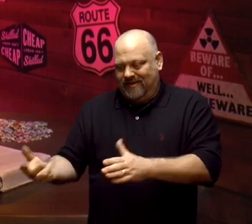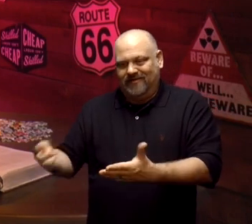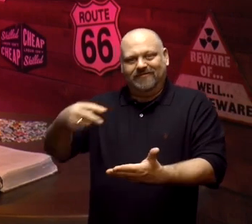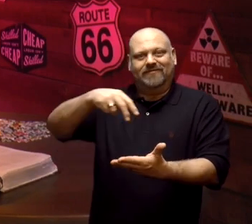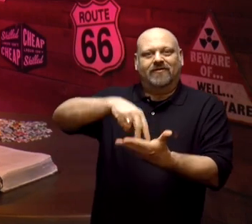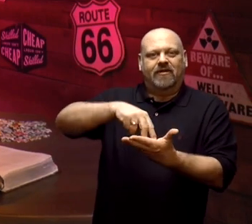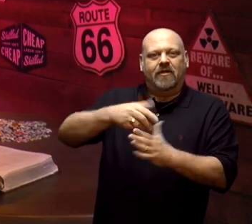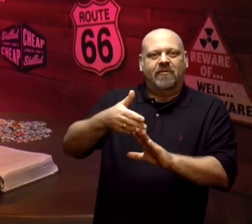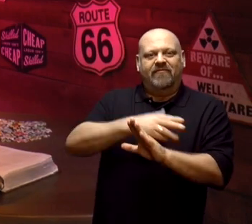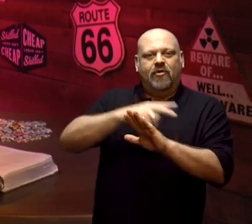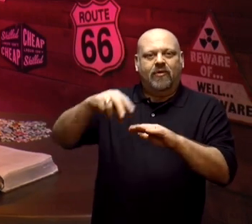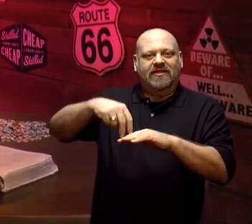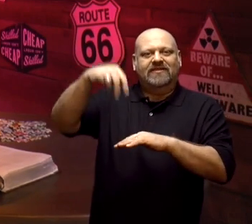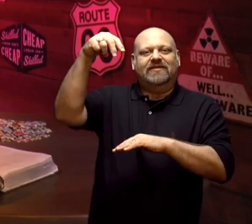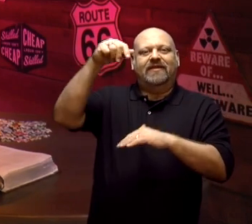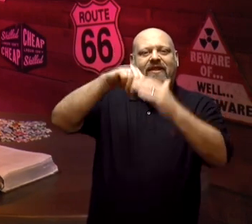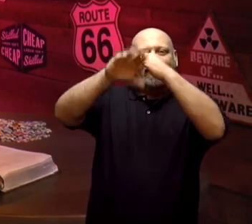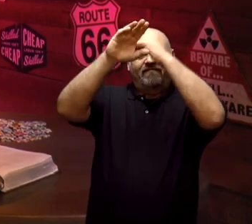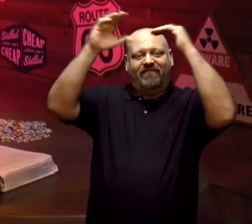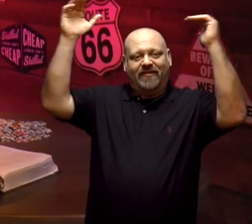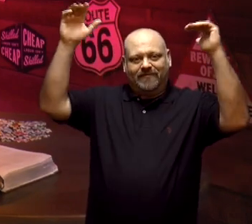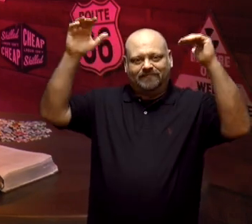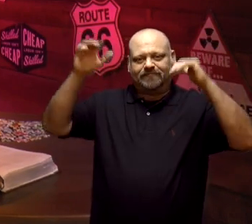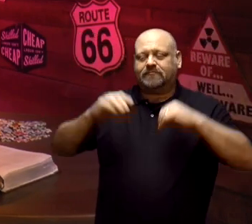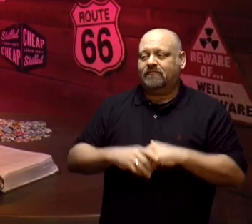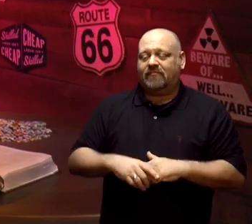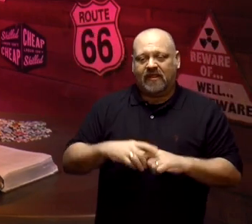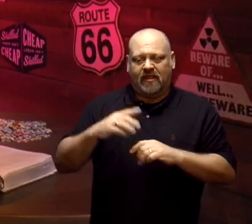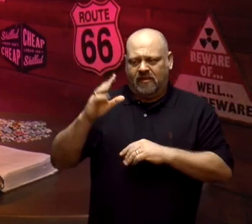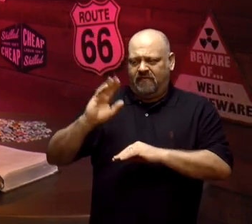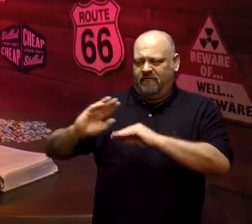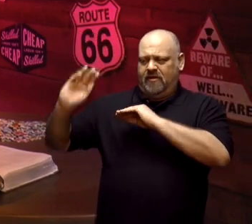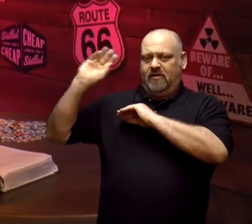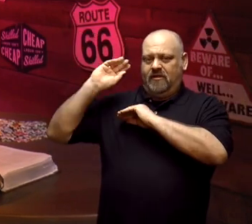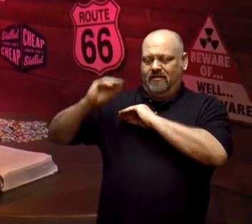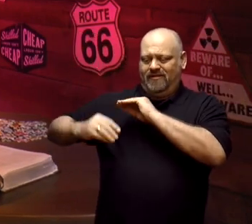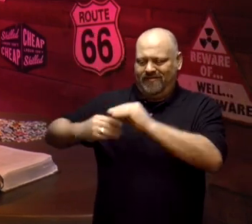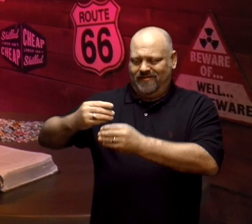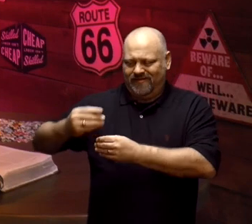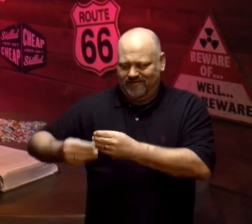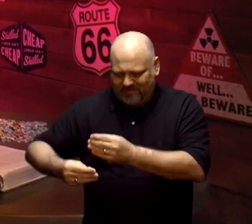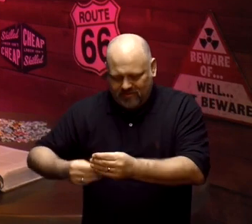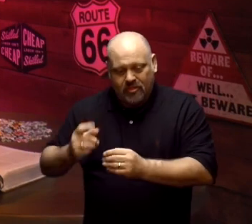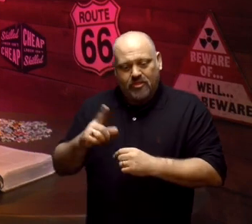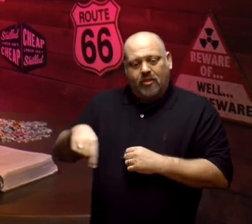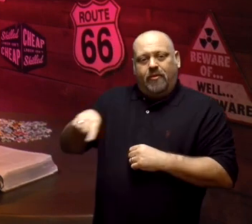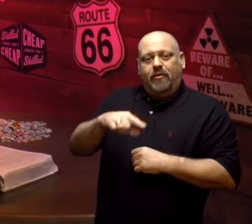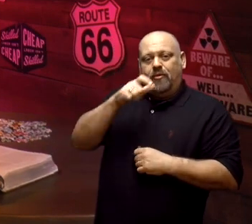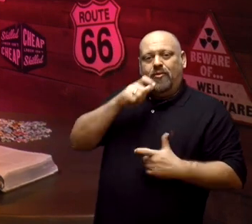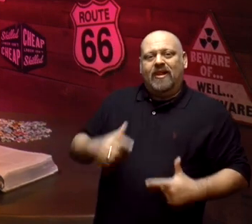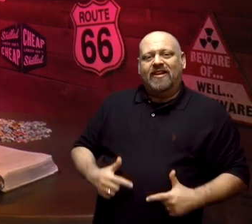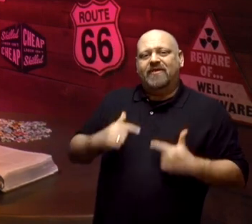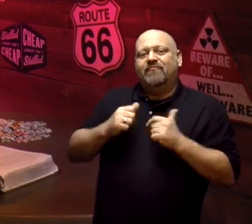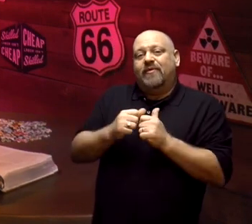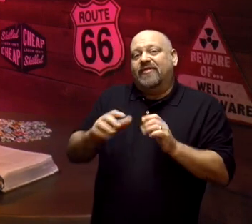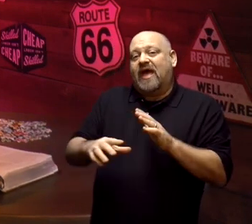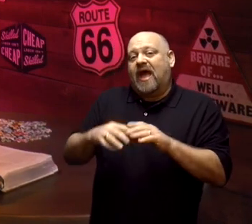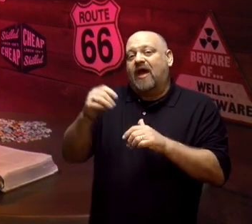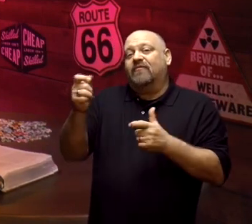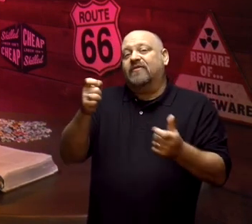before ascending into heaven. From generation to generation, those who live with out-of-control